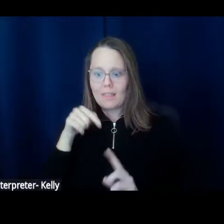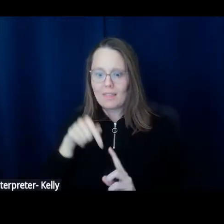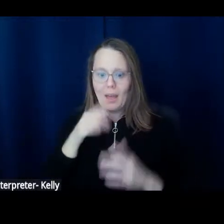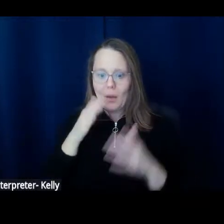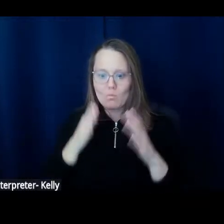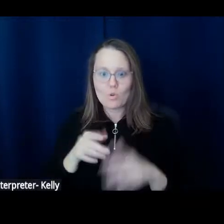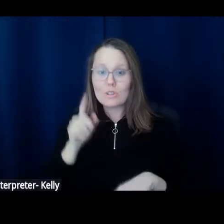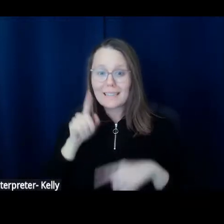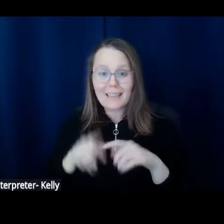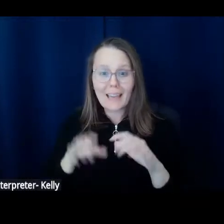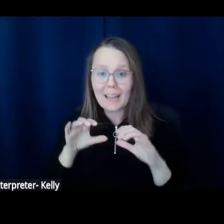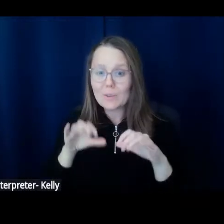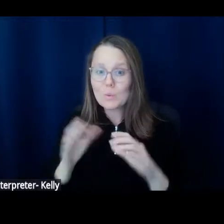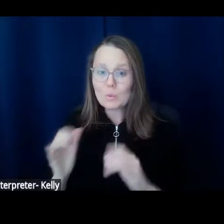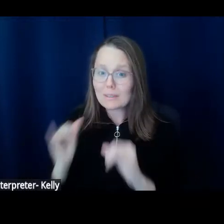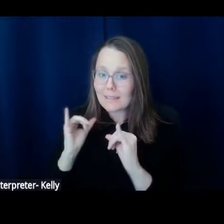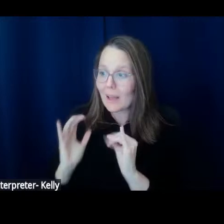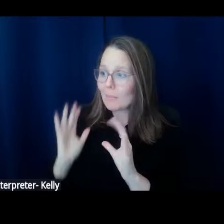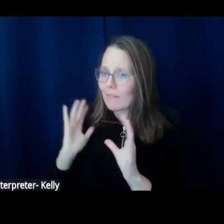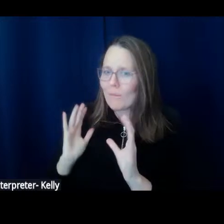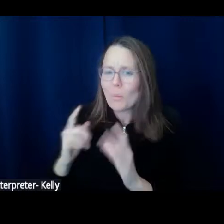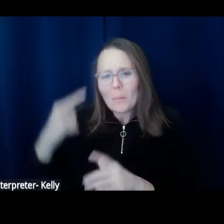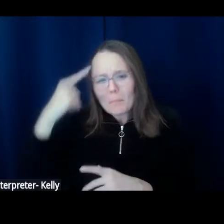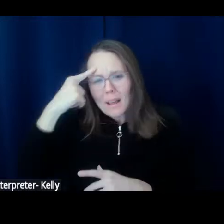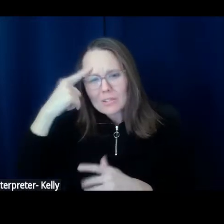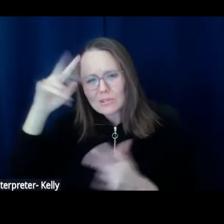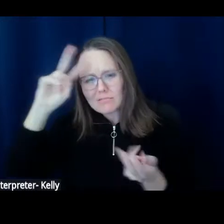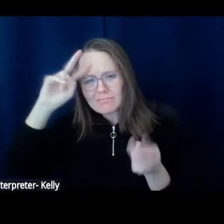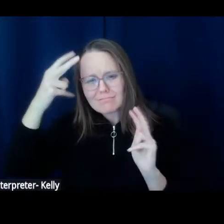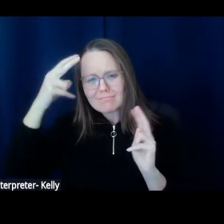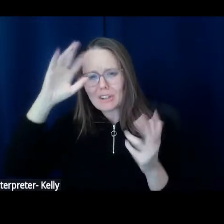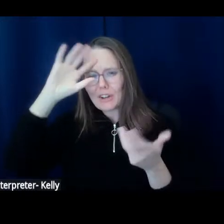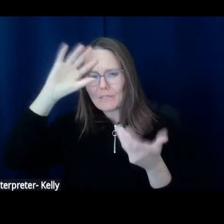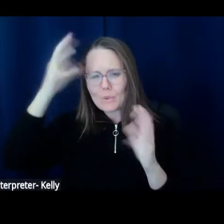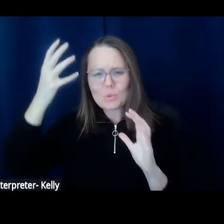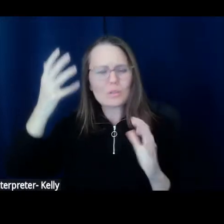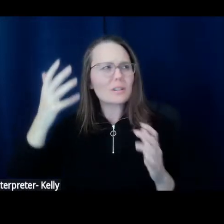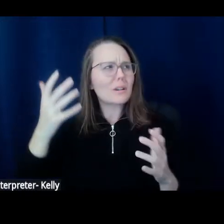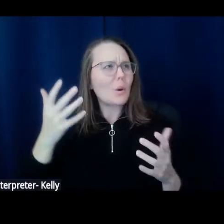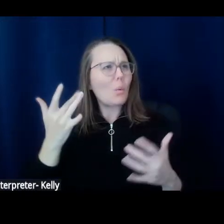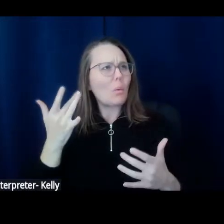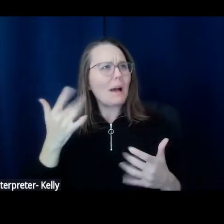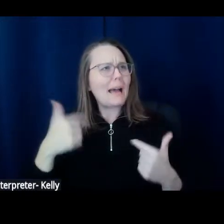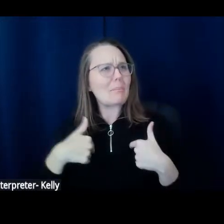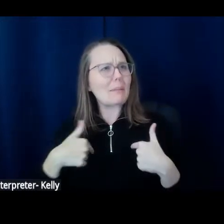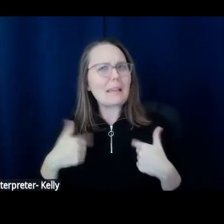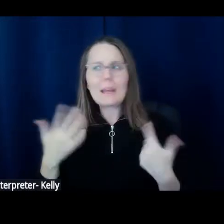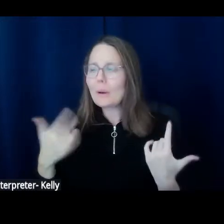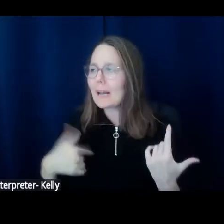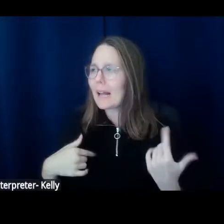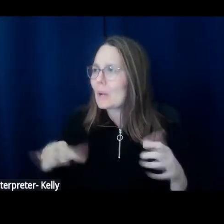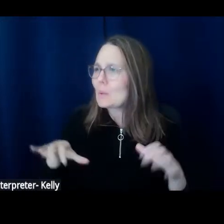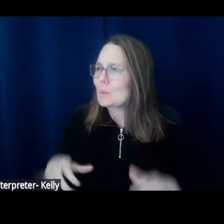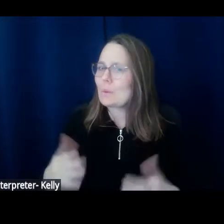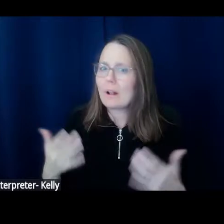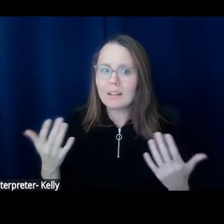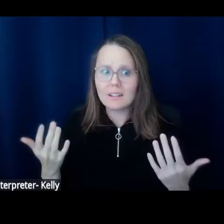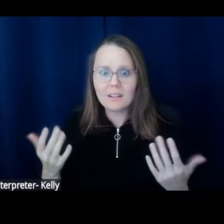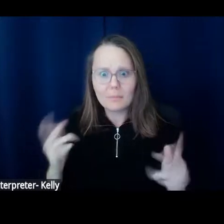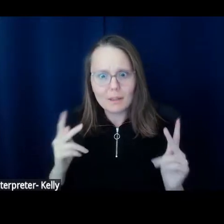do. It's mental confusion as well. The first question, why me? What have I done? You know, it comes as a